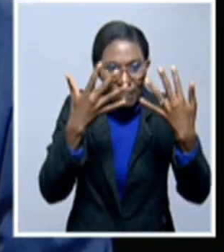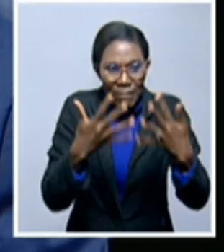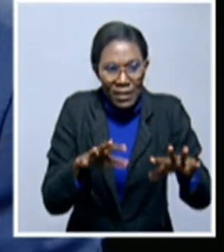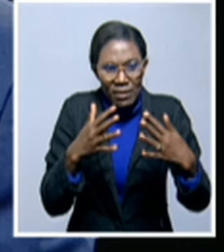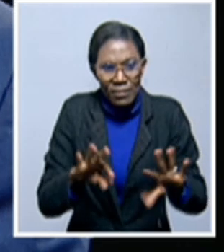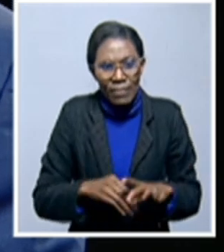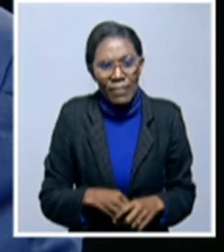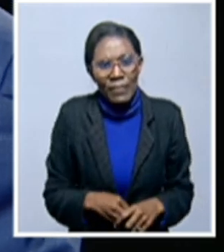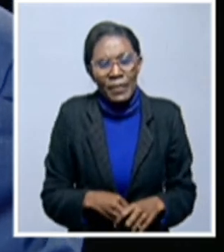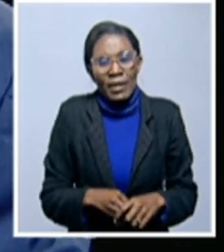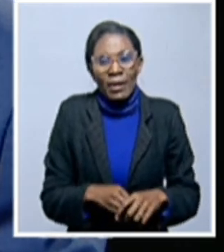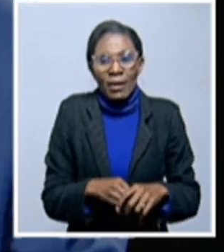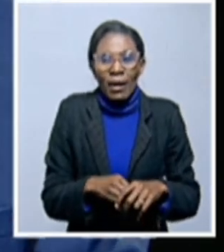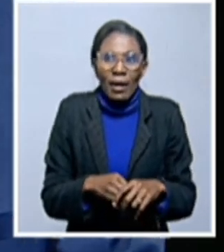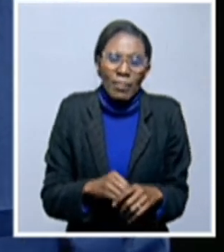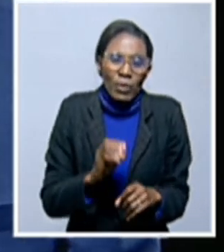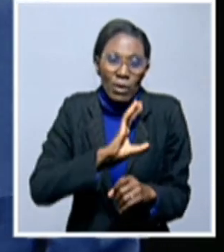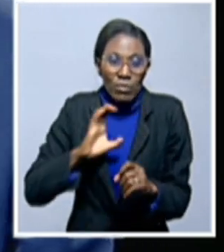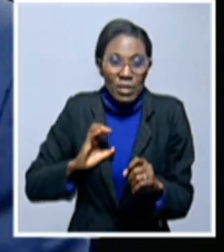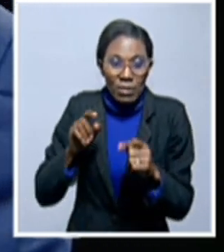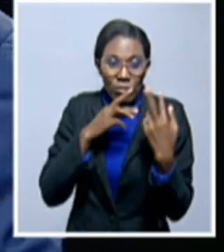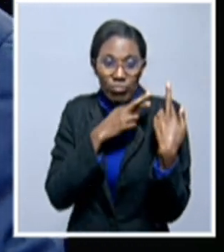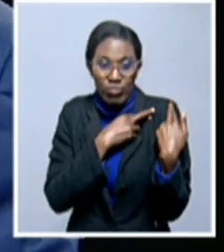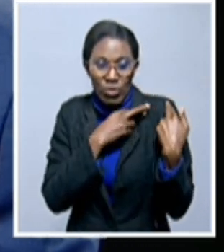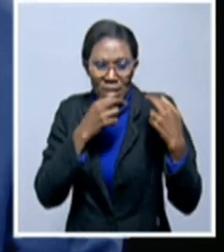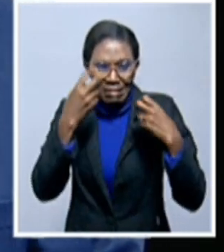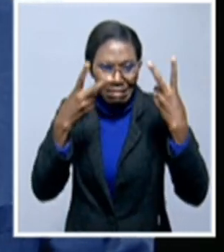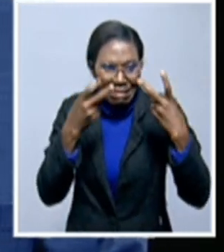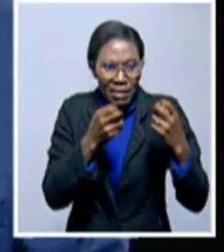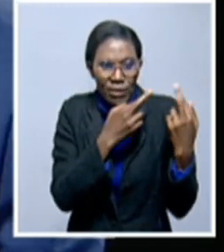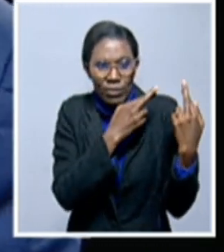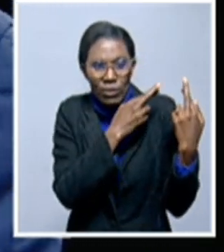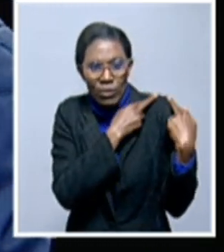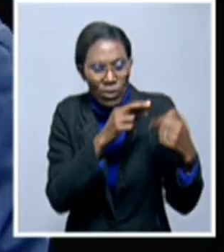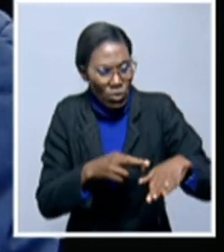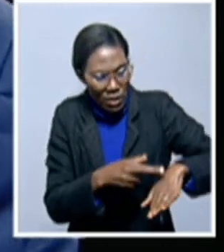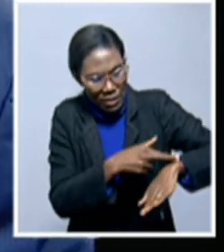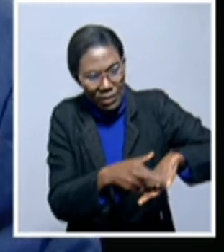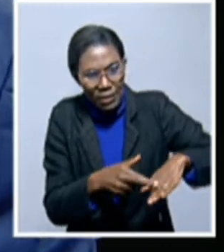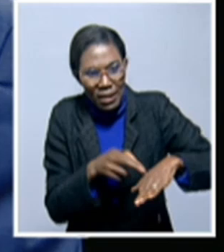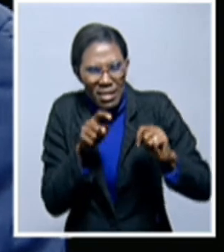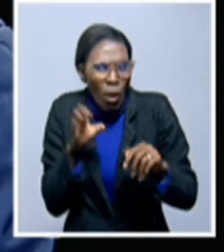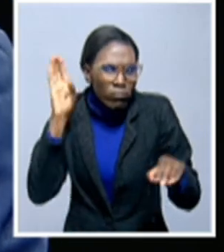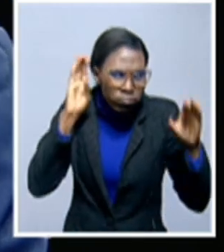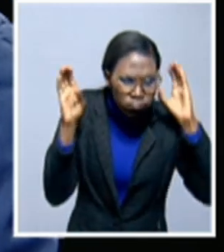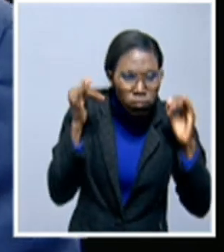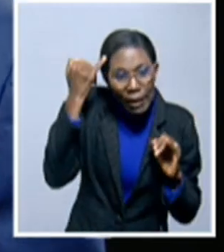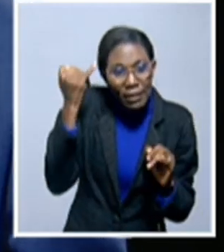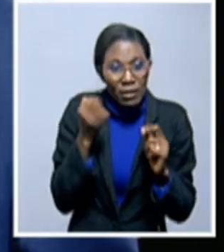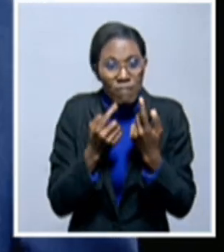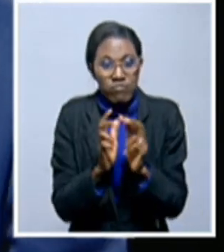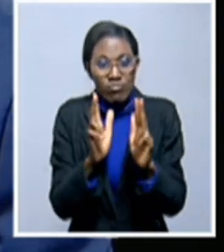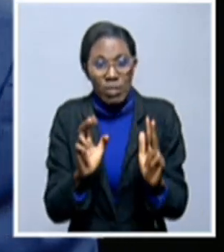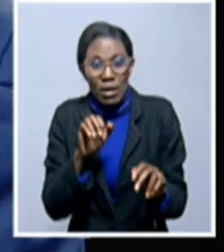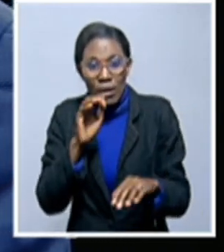committees, whereby they visited the regions just to get the consensus from the general public. One as